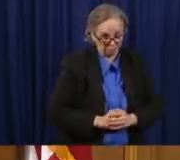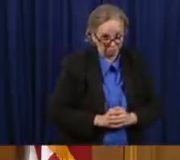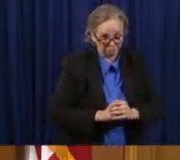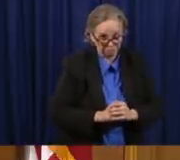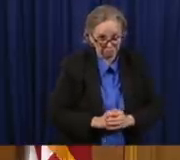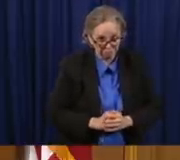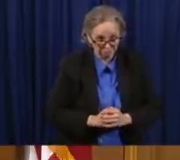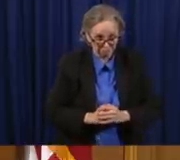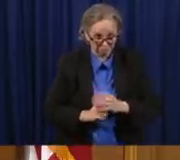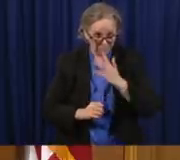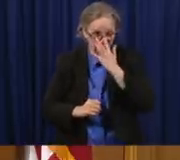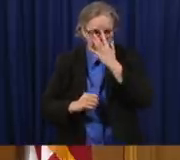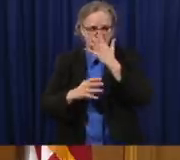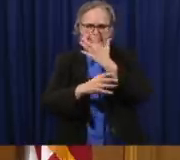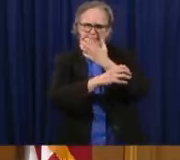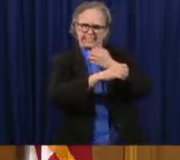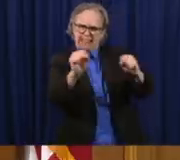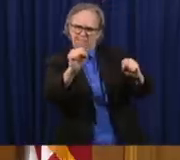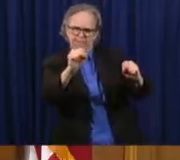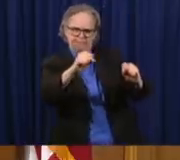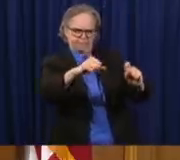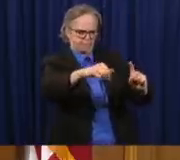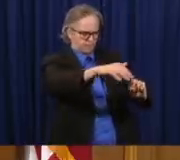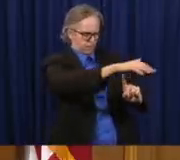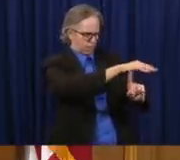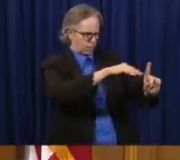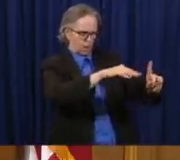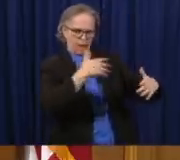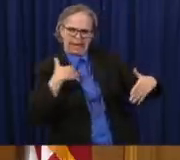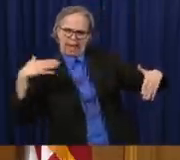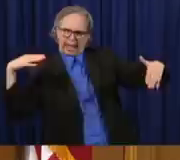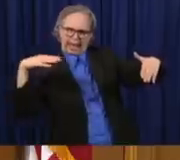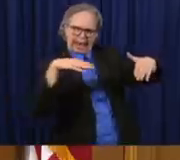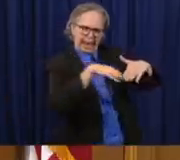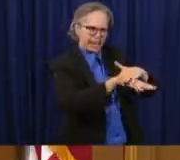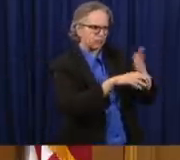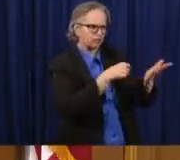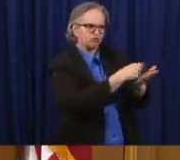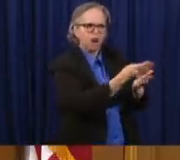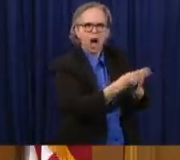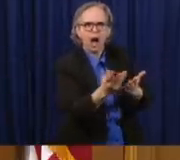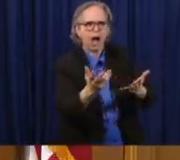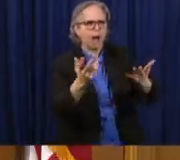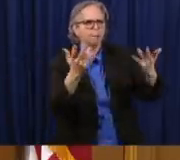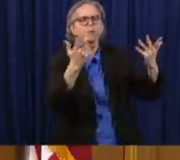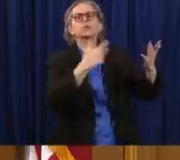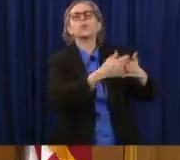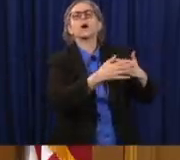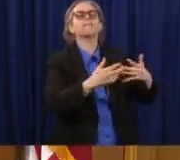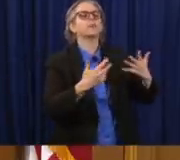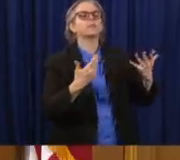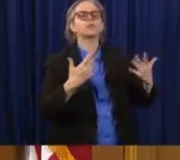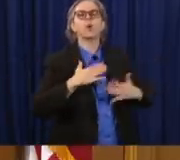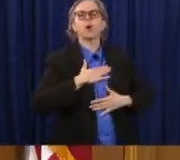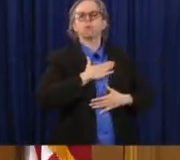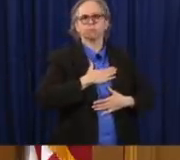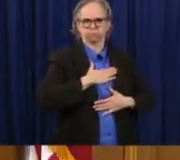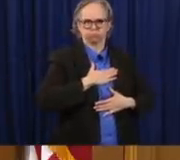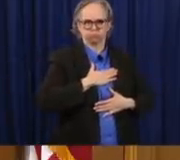and shop and do the things that we like to do. I am an